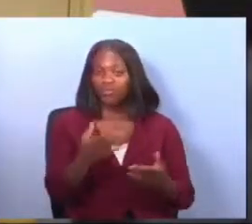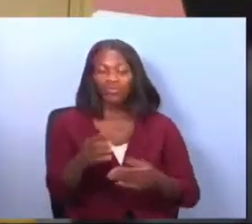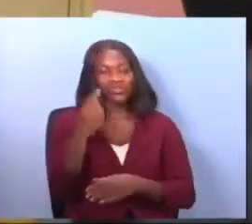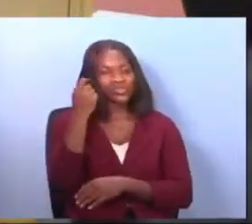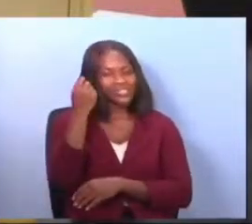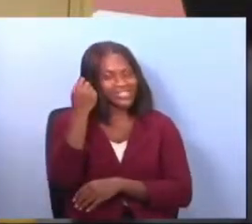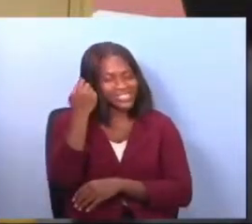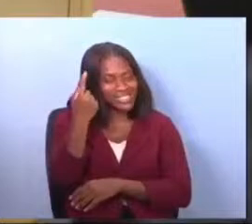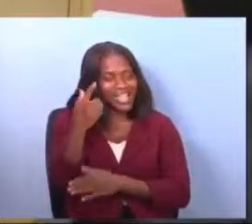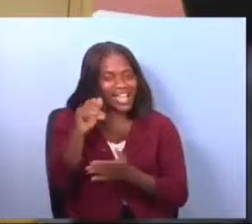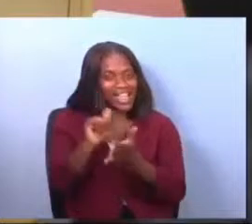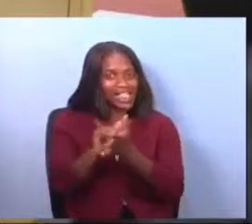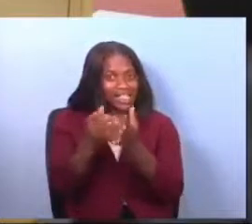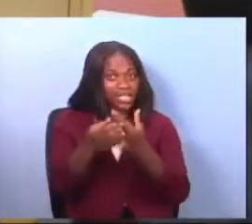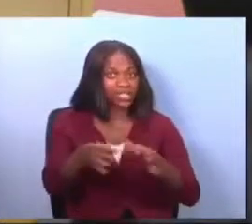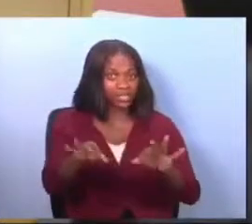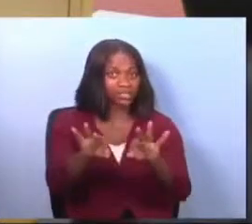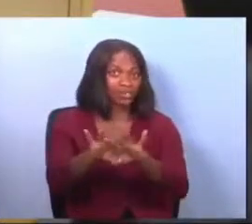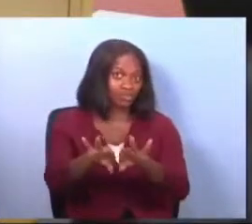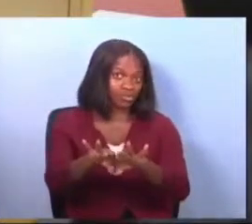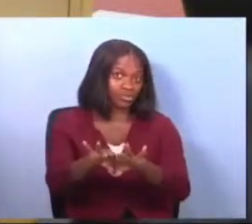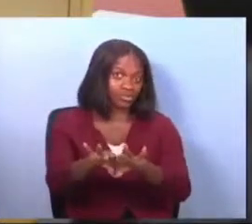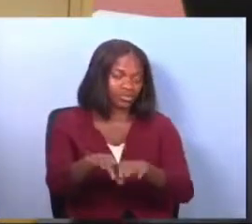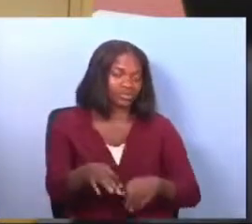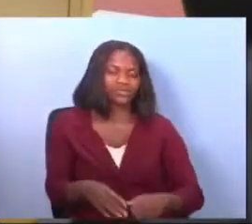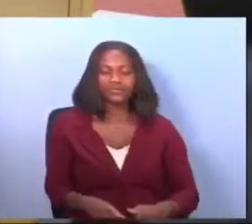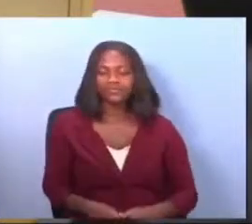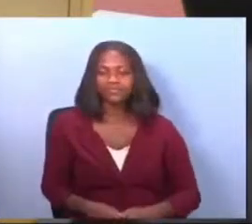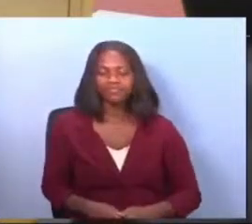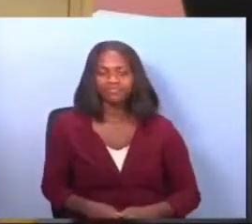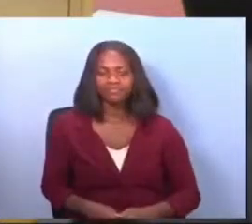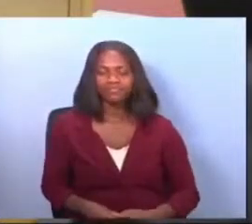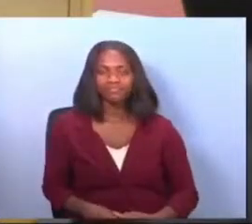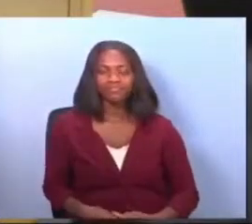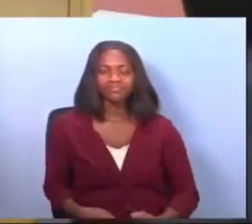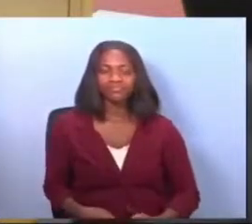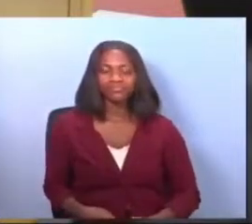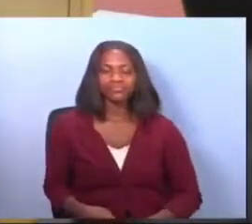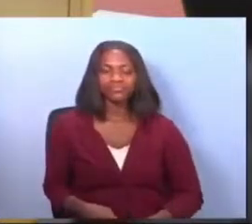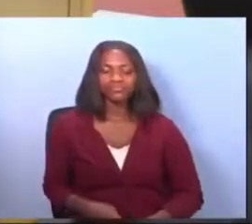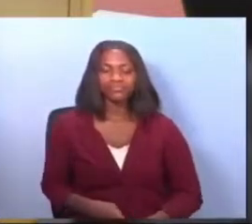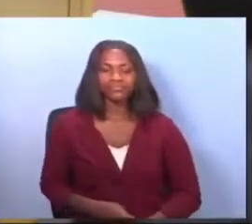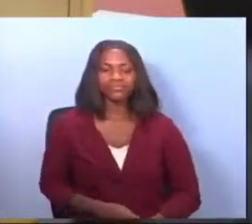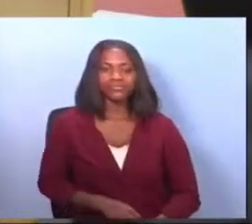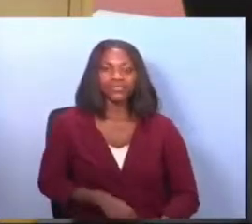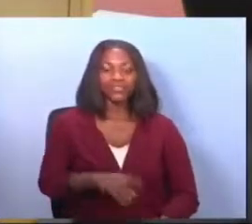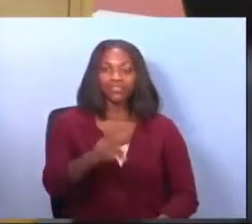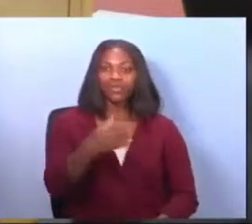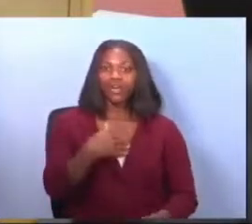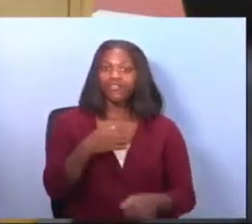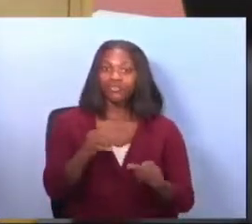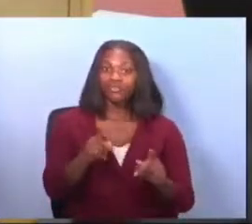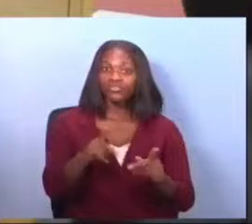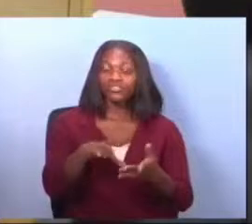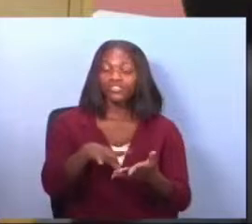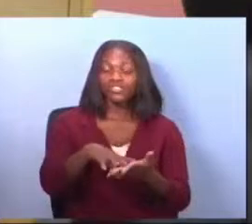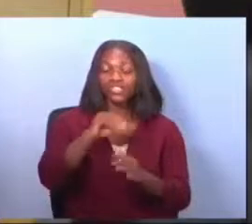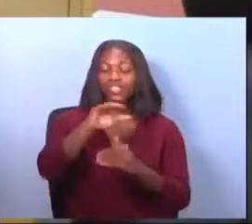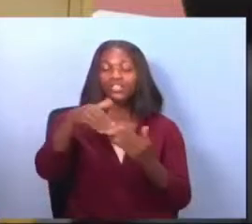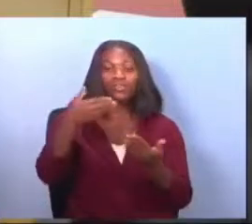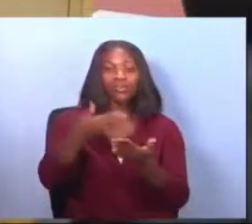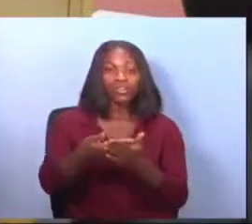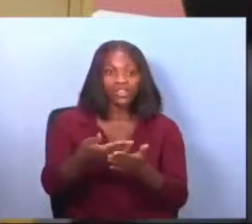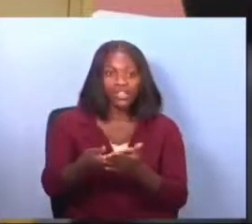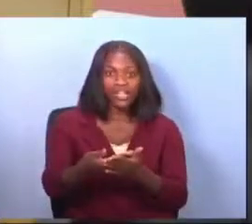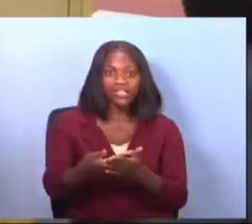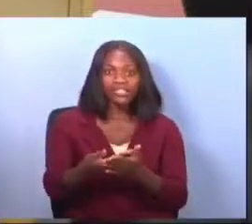is really very critical. And so you have the opportunity to learn all of that during